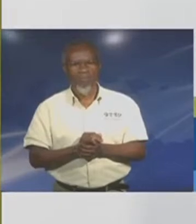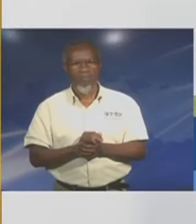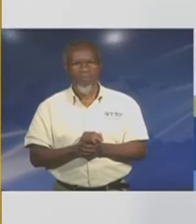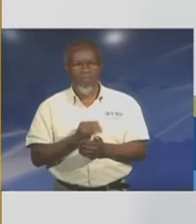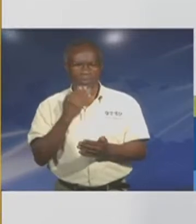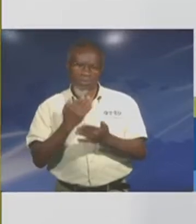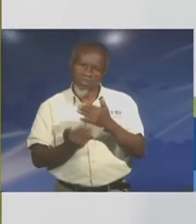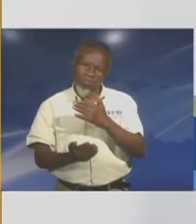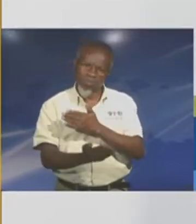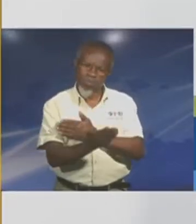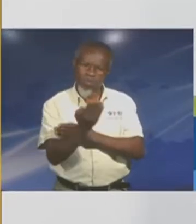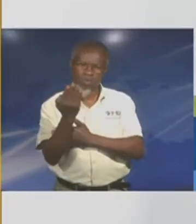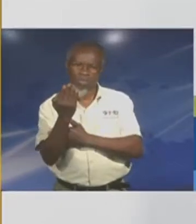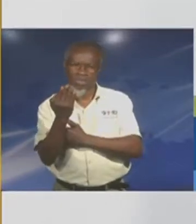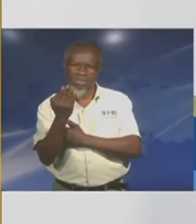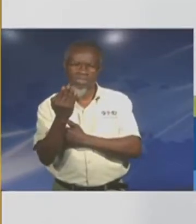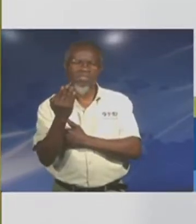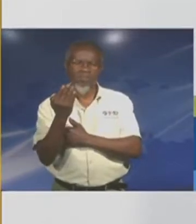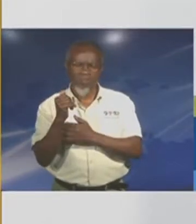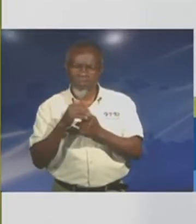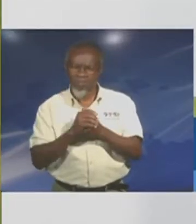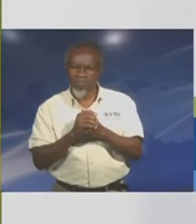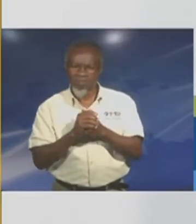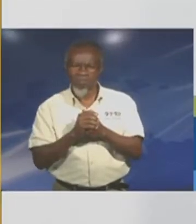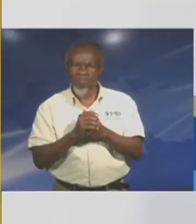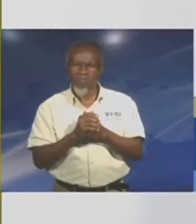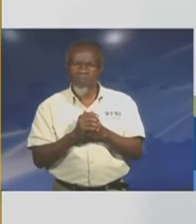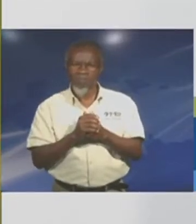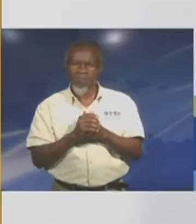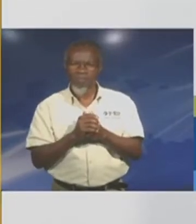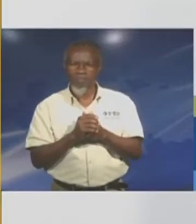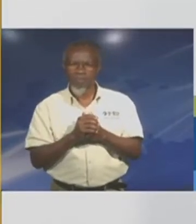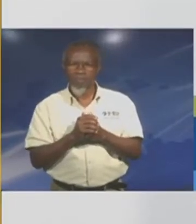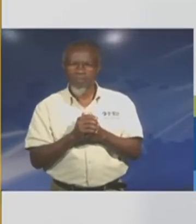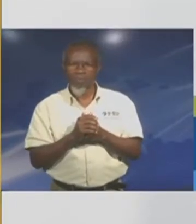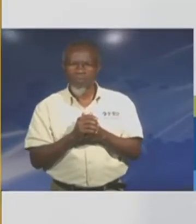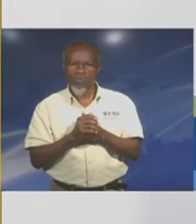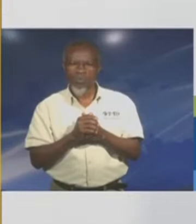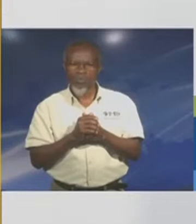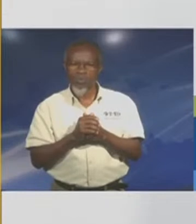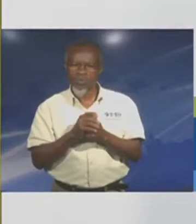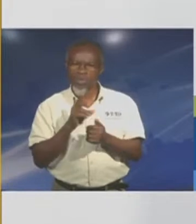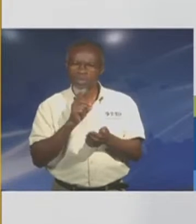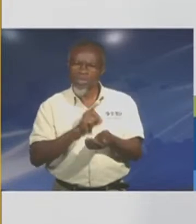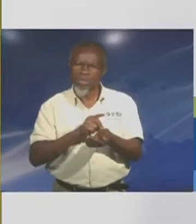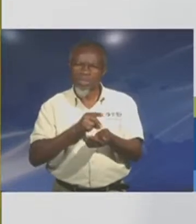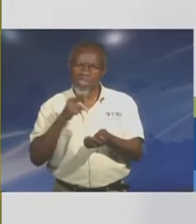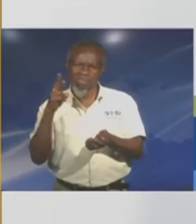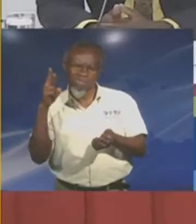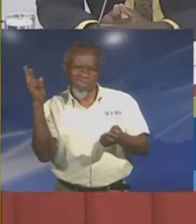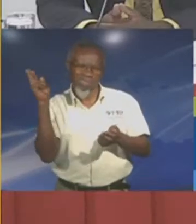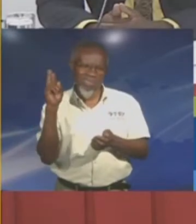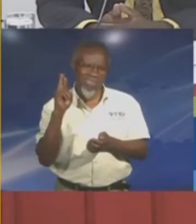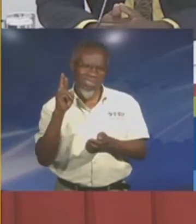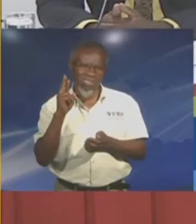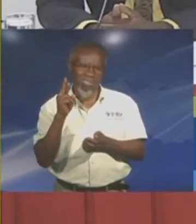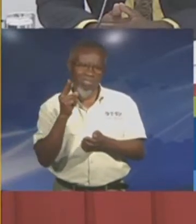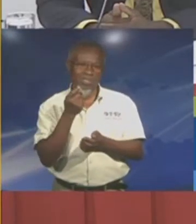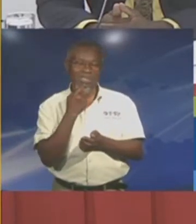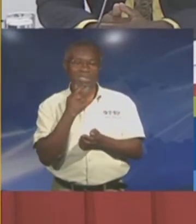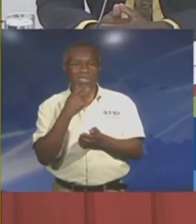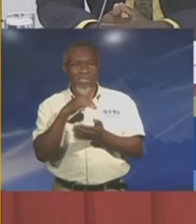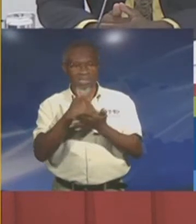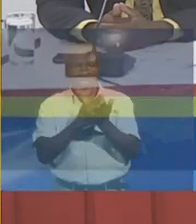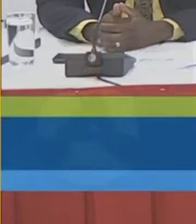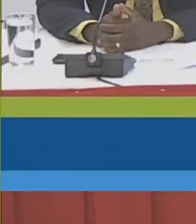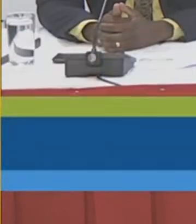Good morning. This is Urvashi from TV6. Dr. Richards, you would have given us some